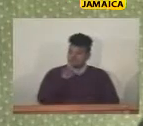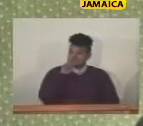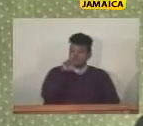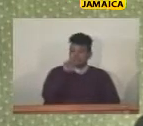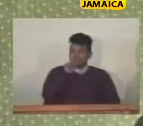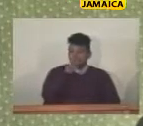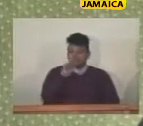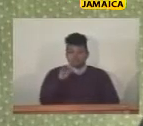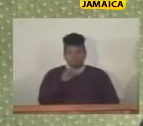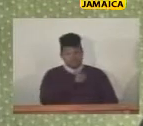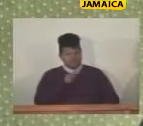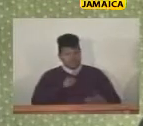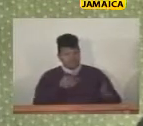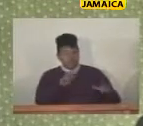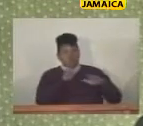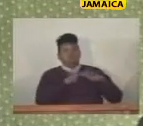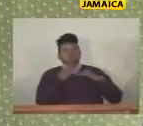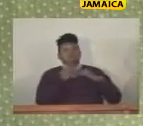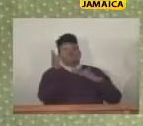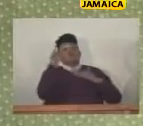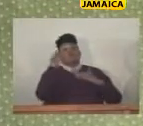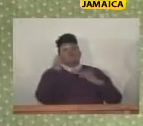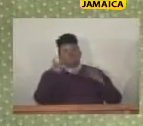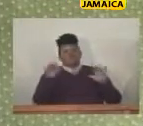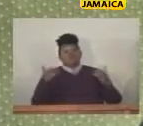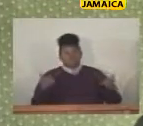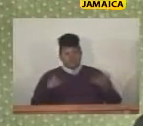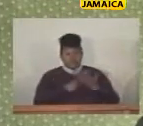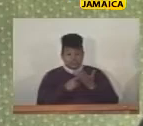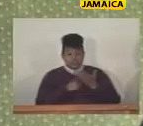but we are going to fix this.